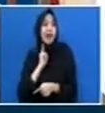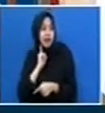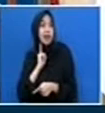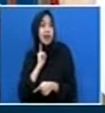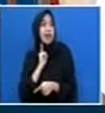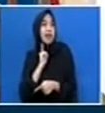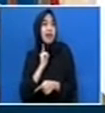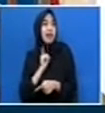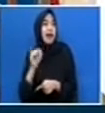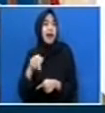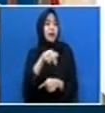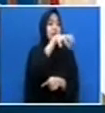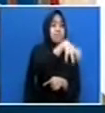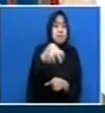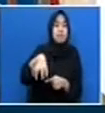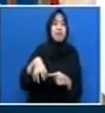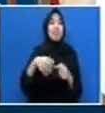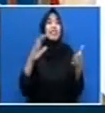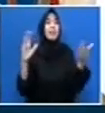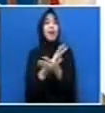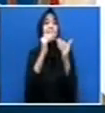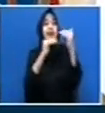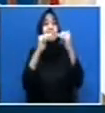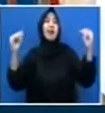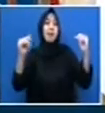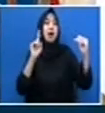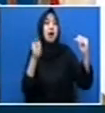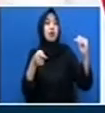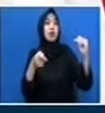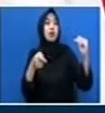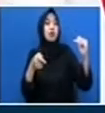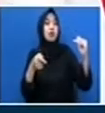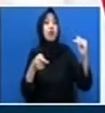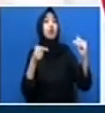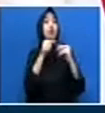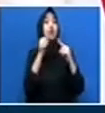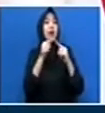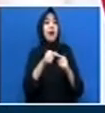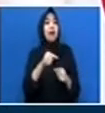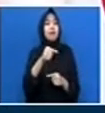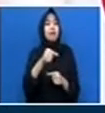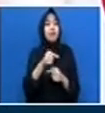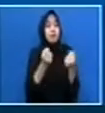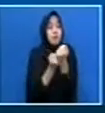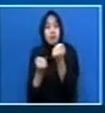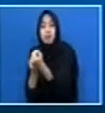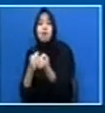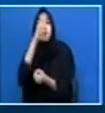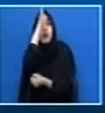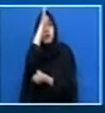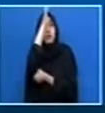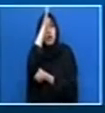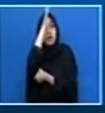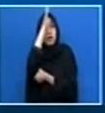Israelis must have an equal opportunity for peace, stability, prosperity, and a state. We, of course, support Israel,